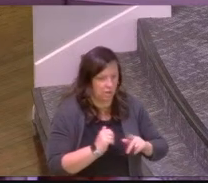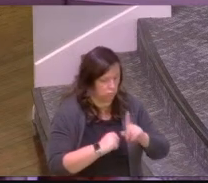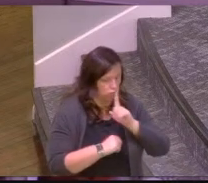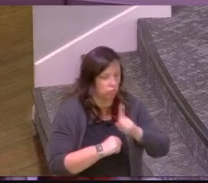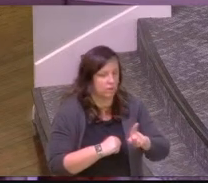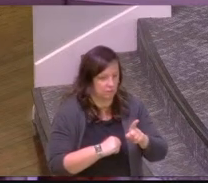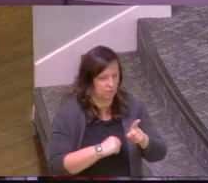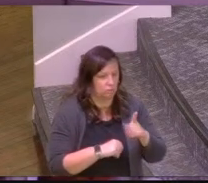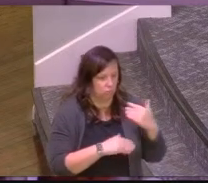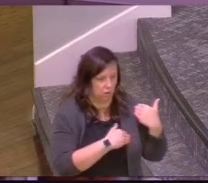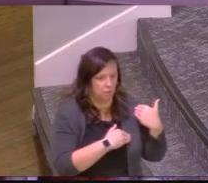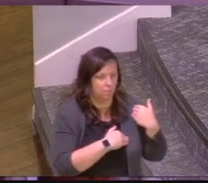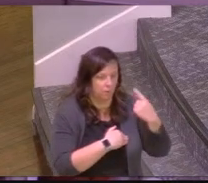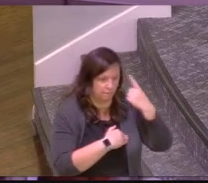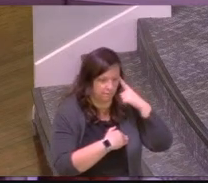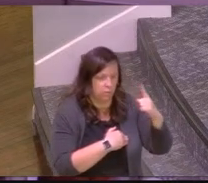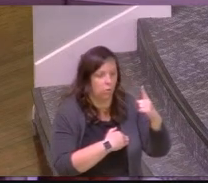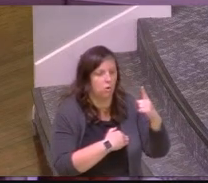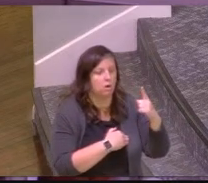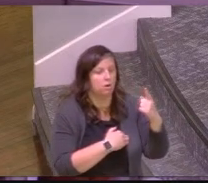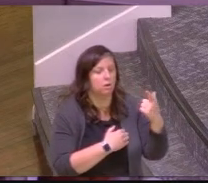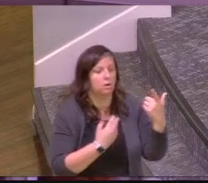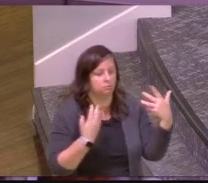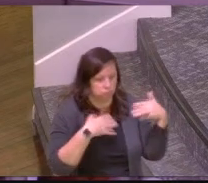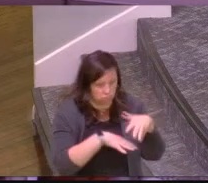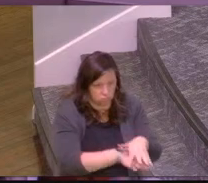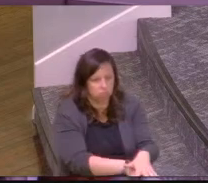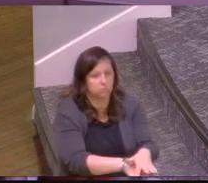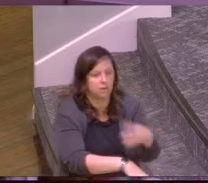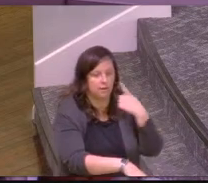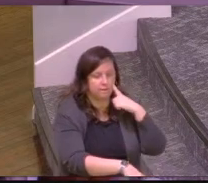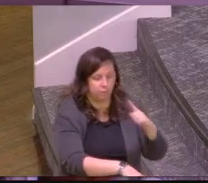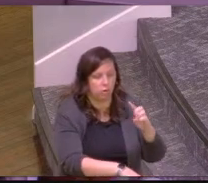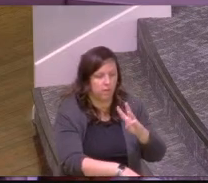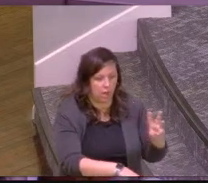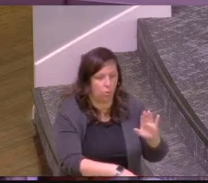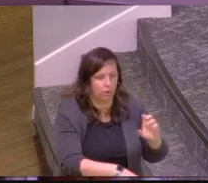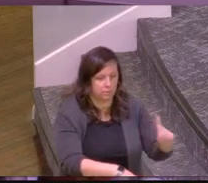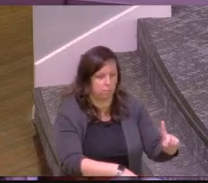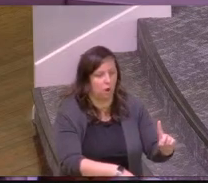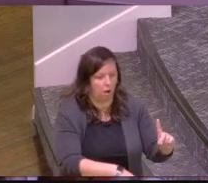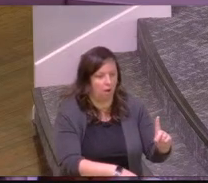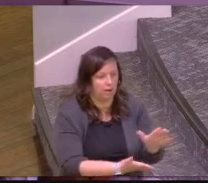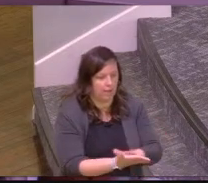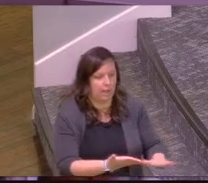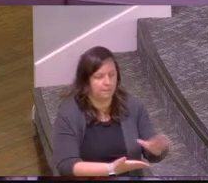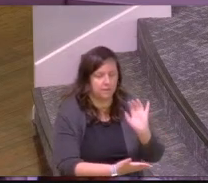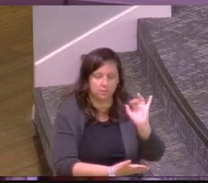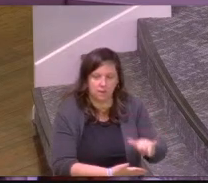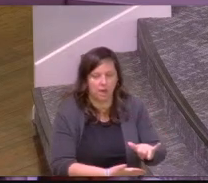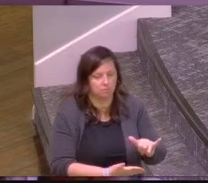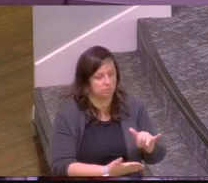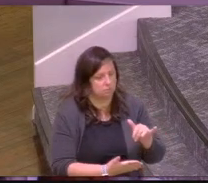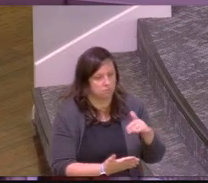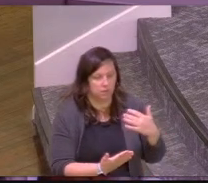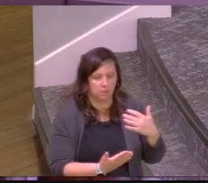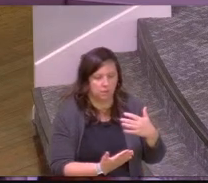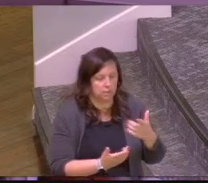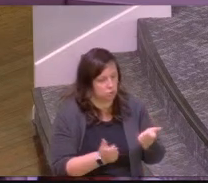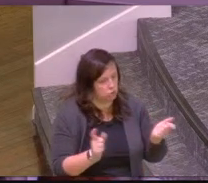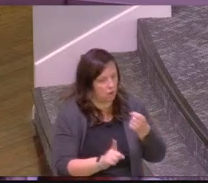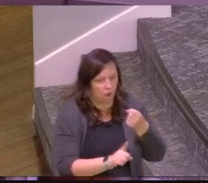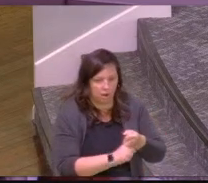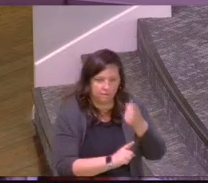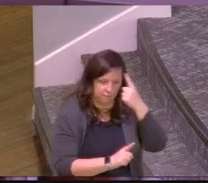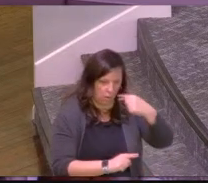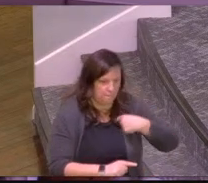the Westbrook campus, that has huge meaning for me as well. And so what is the third building? The